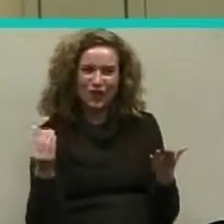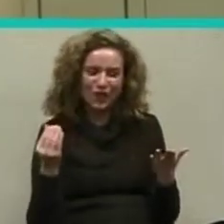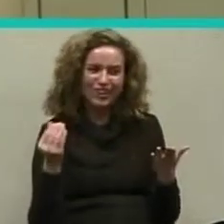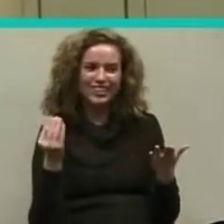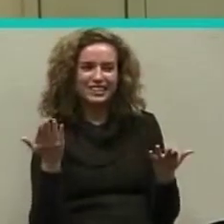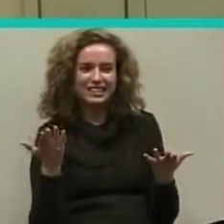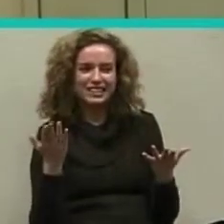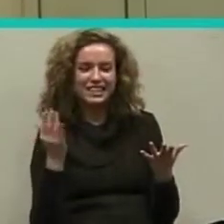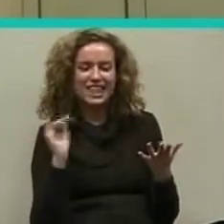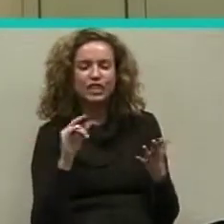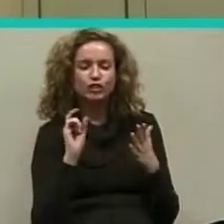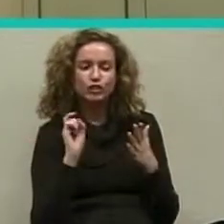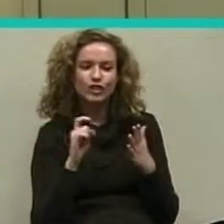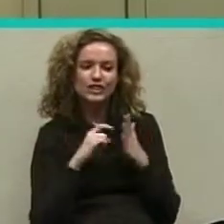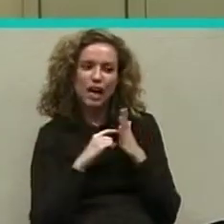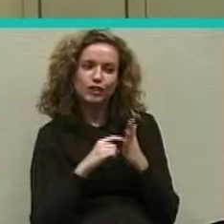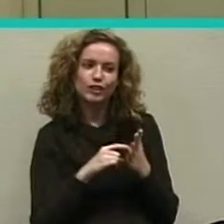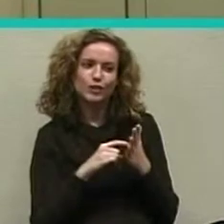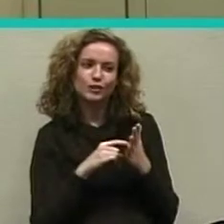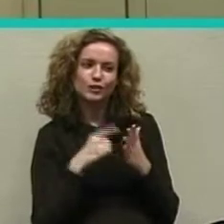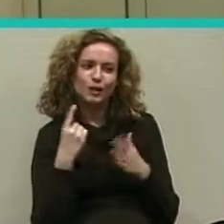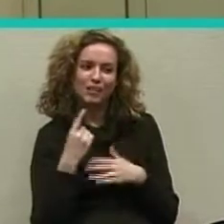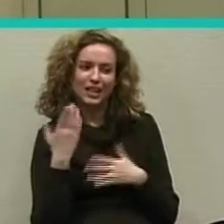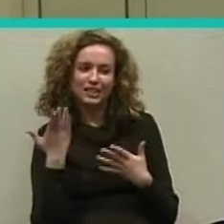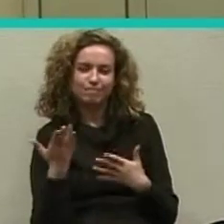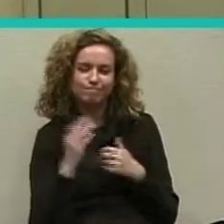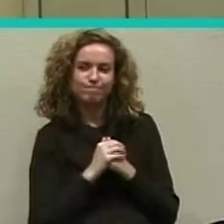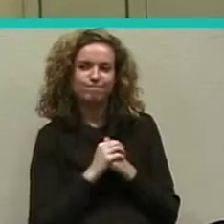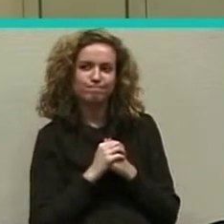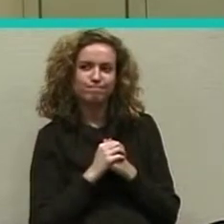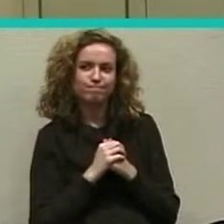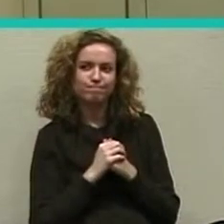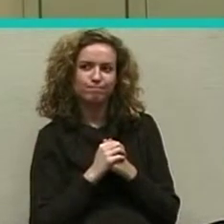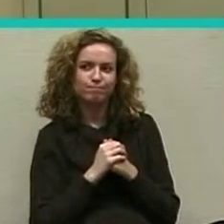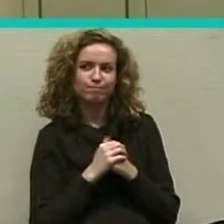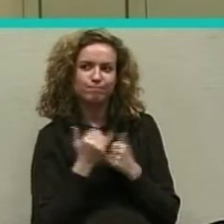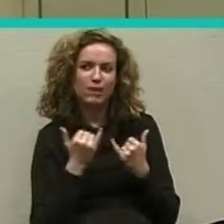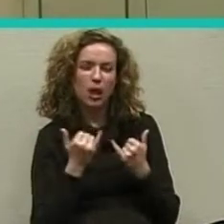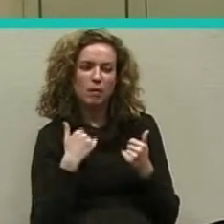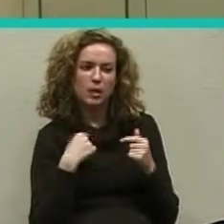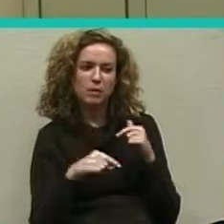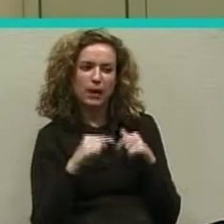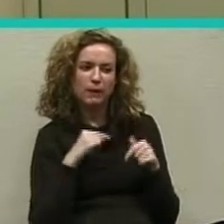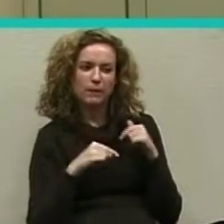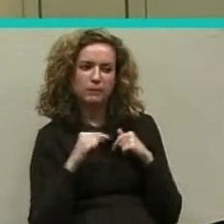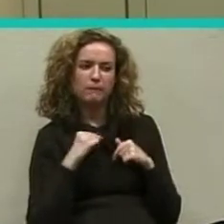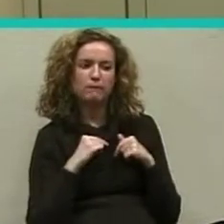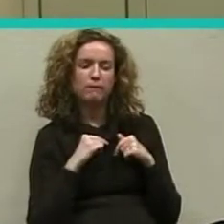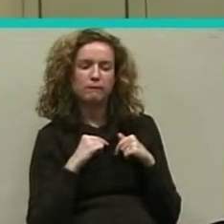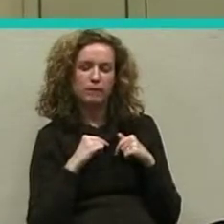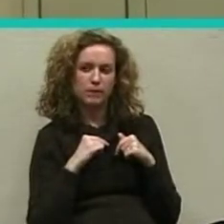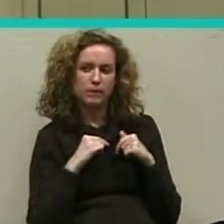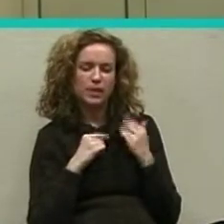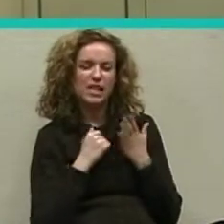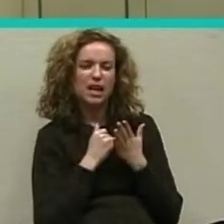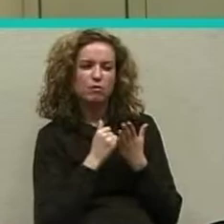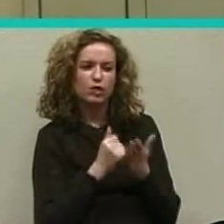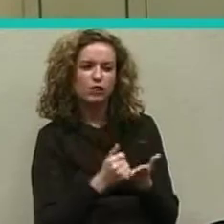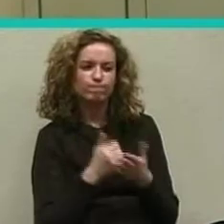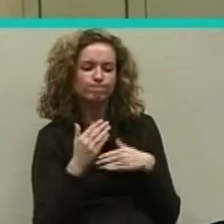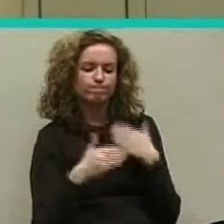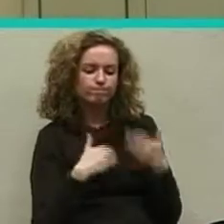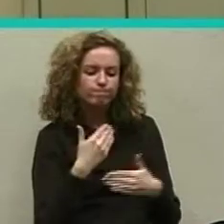That should tell you something. Now, I'm going to bounce back up here just to kind of help you kind of get through a few things